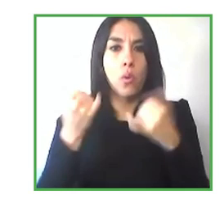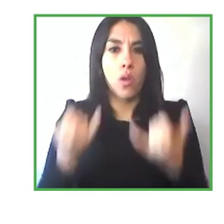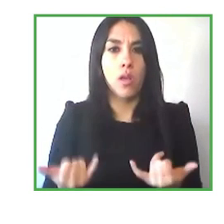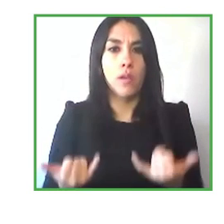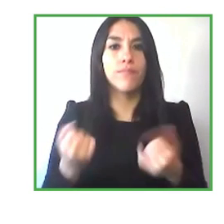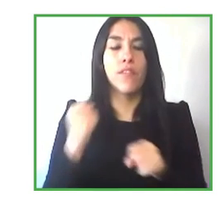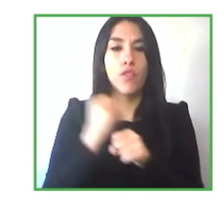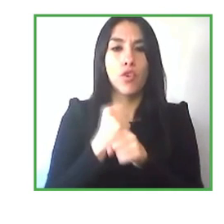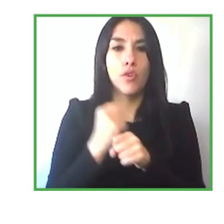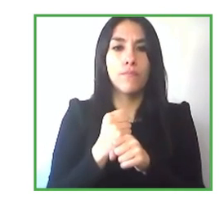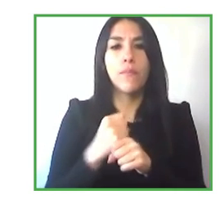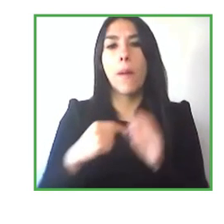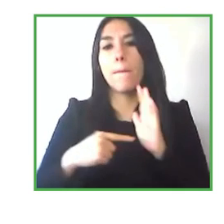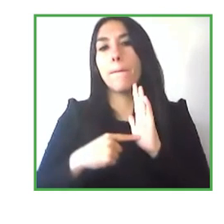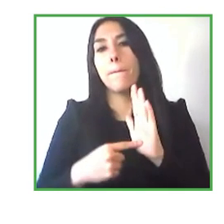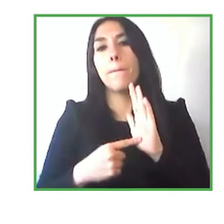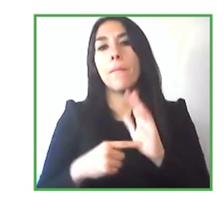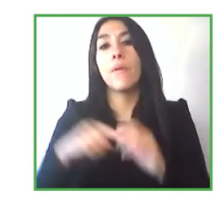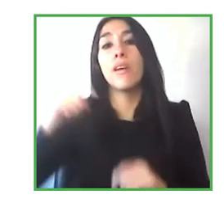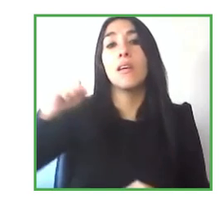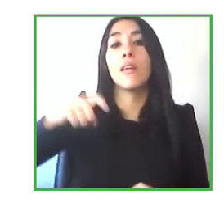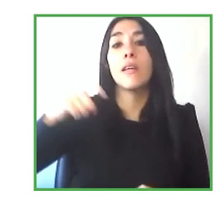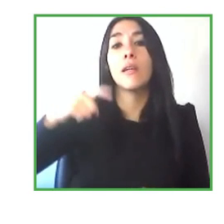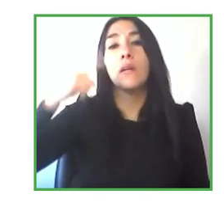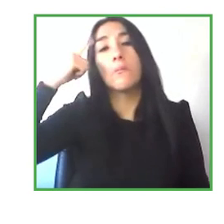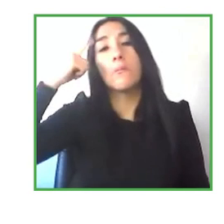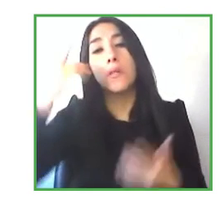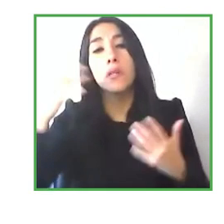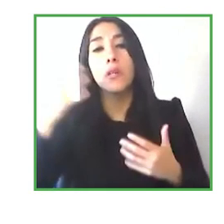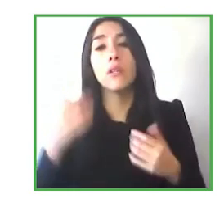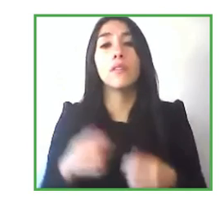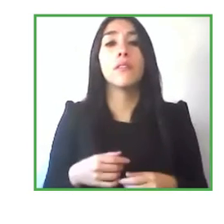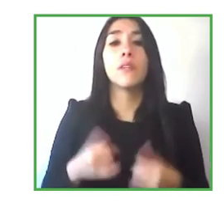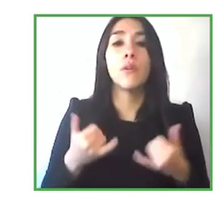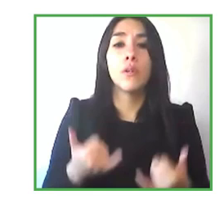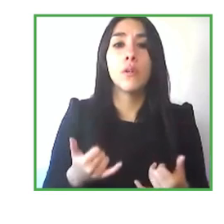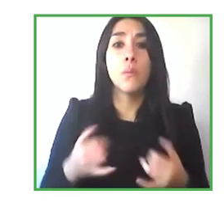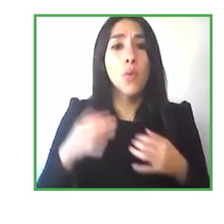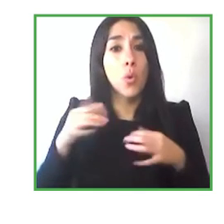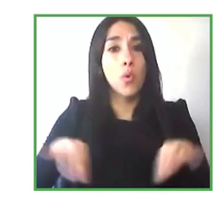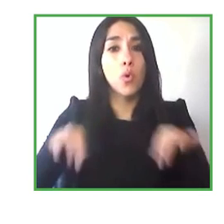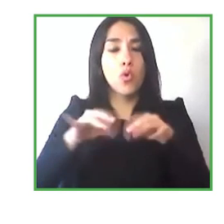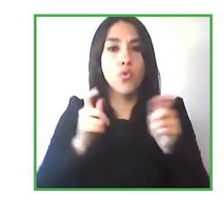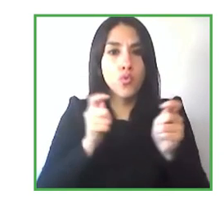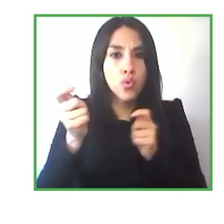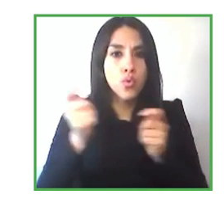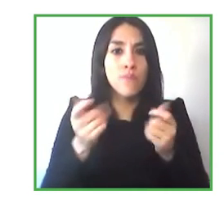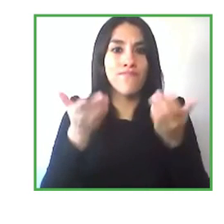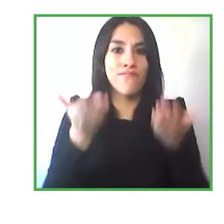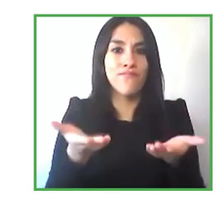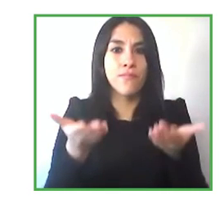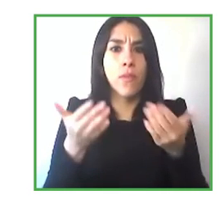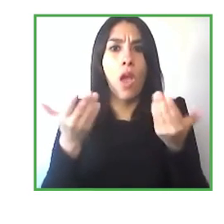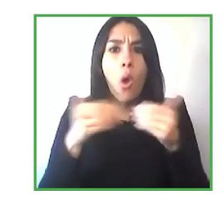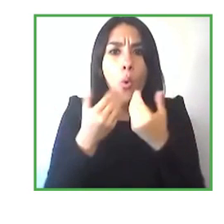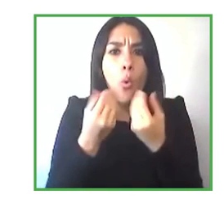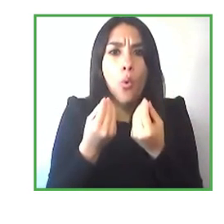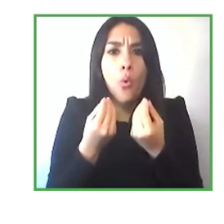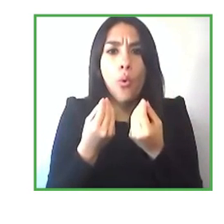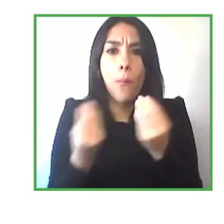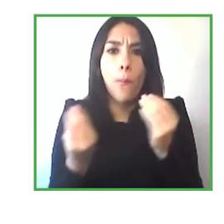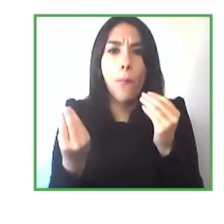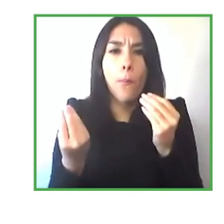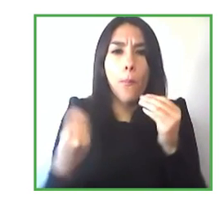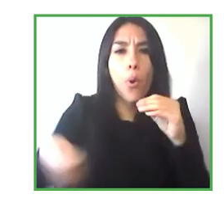for business and how can we include the perspective of people with disabilities in that discussion? So this is the